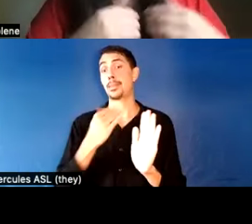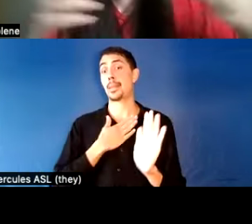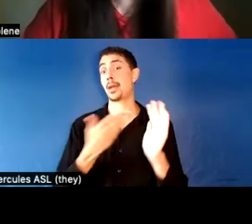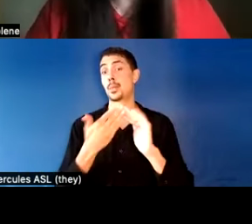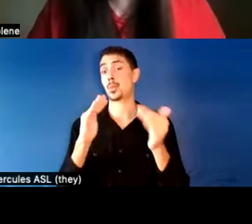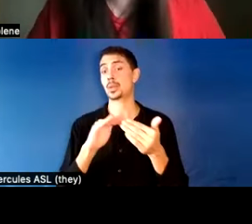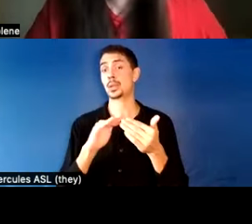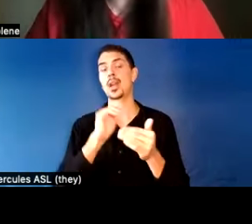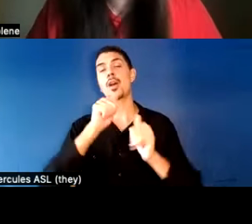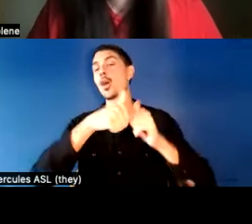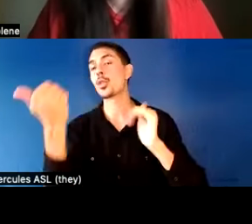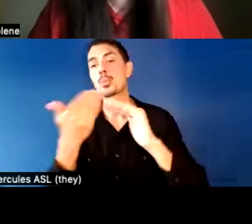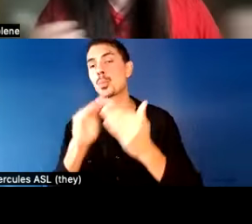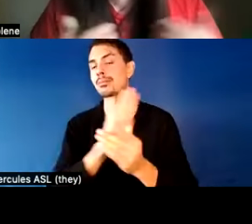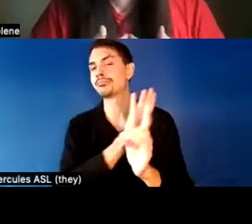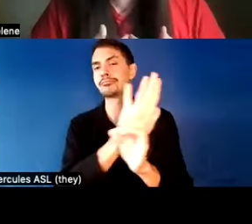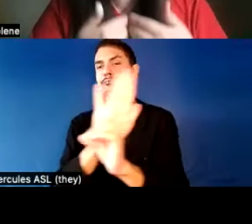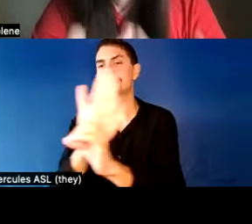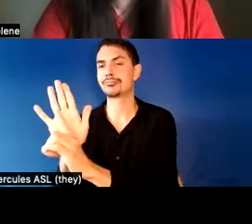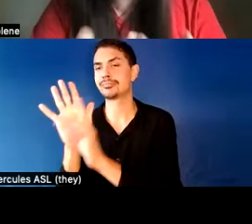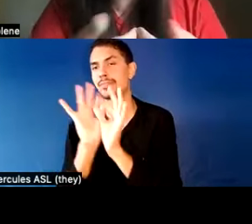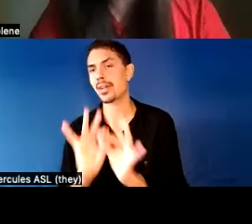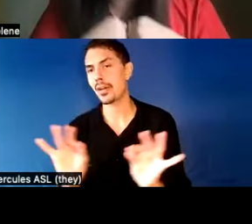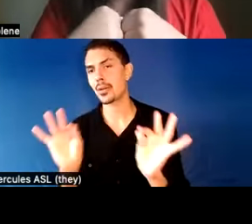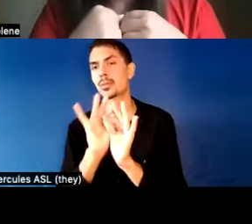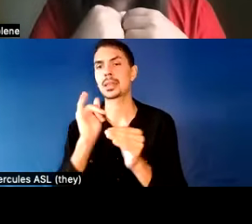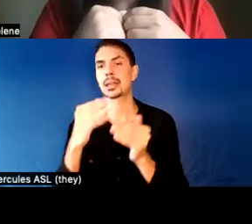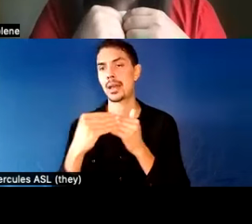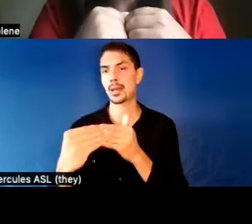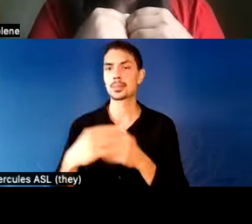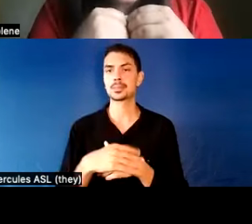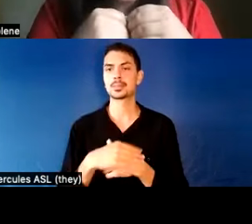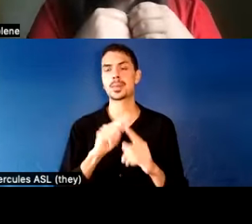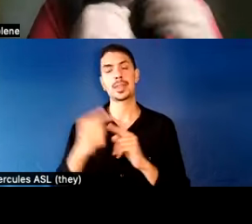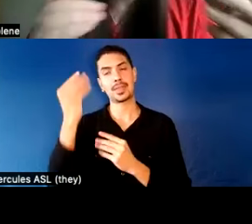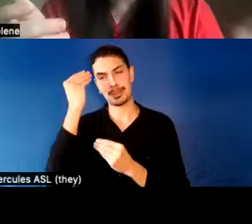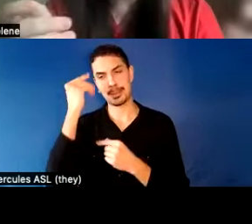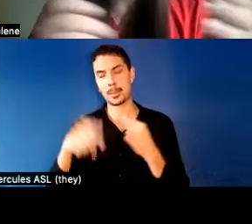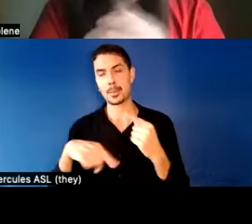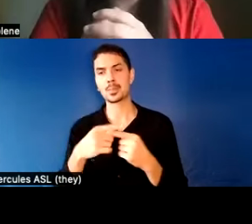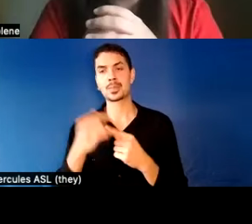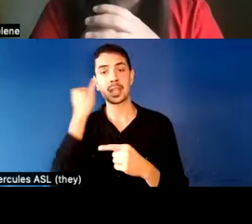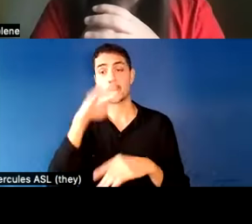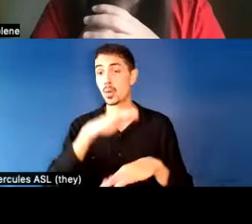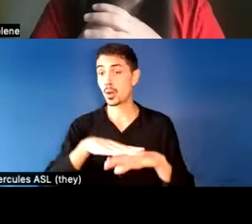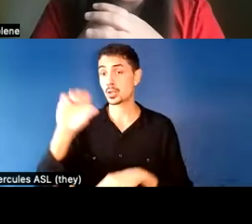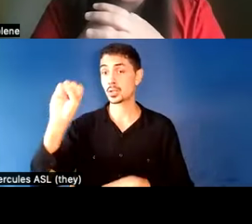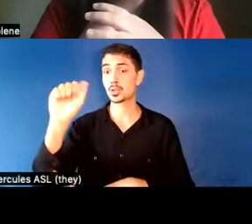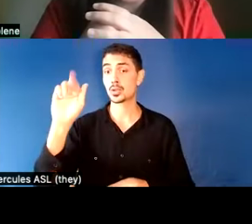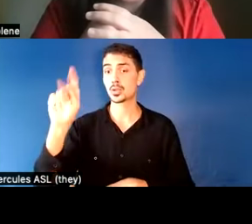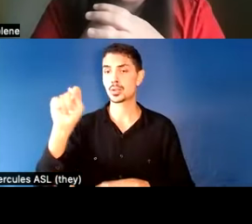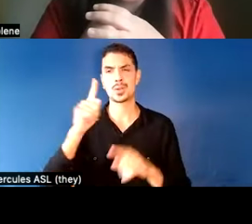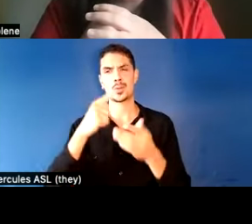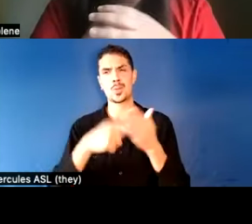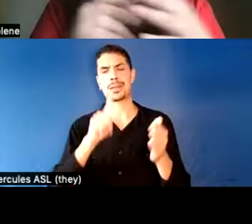and other communities have their own different values and systems that guide them. But thinking about, like, if you're on a SART, like, what does humility